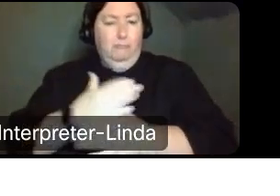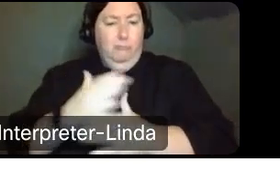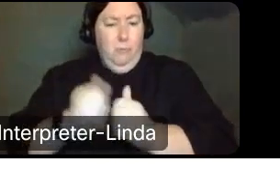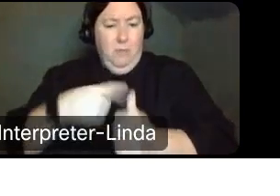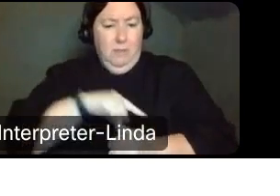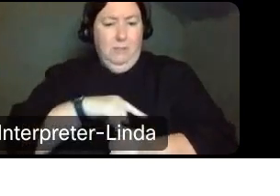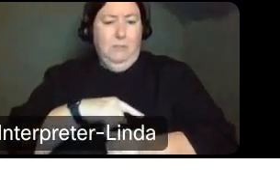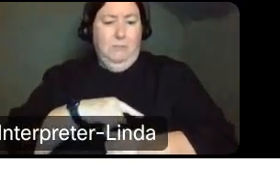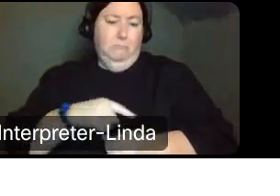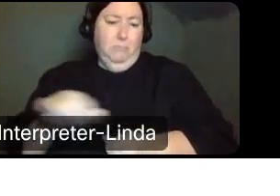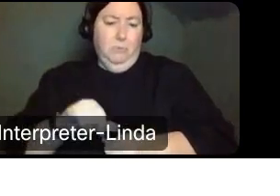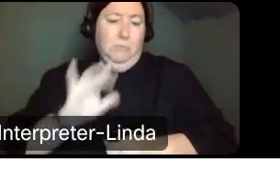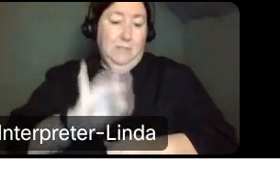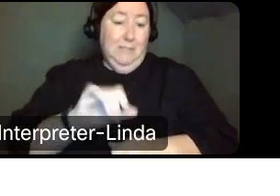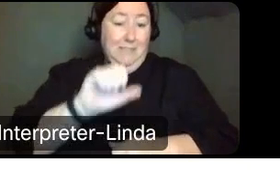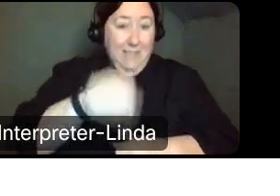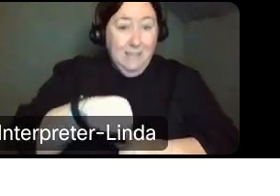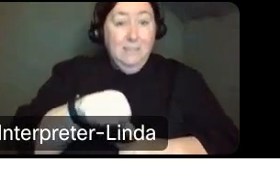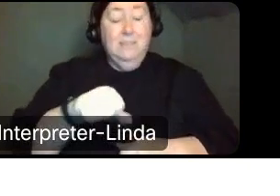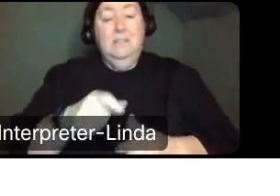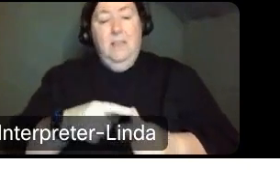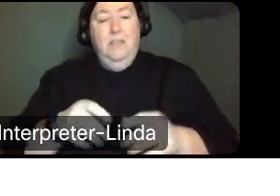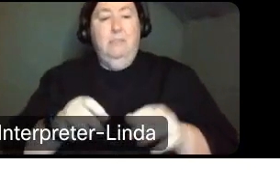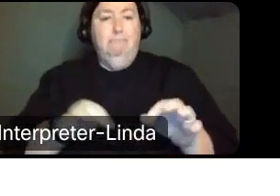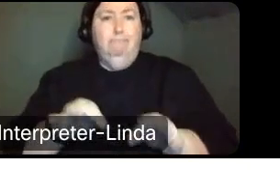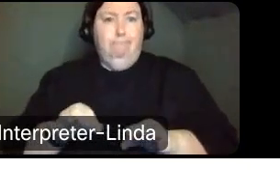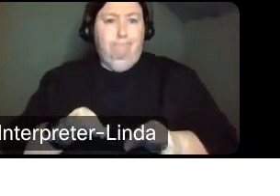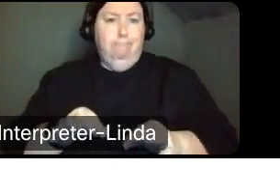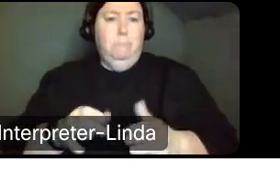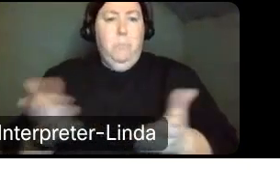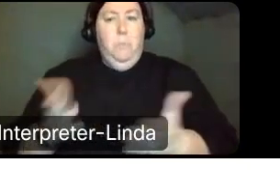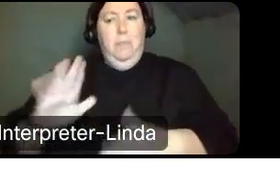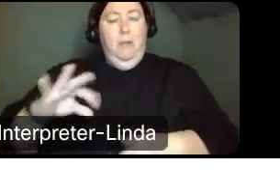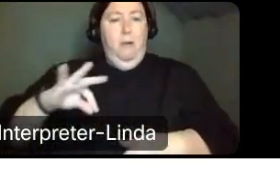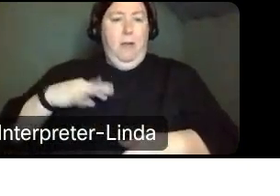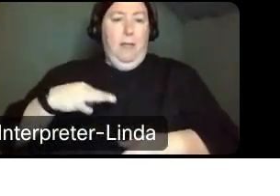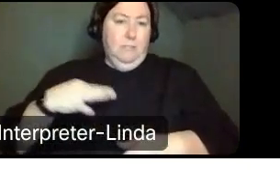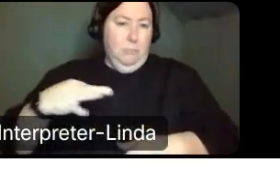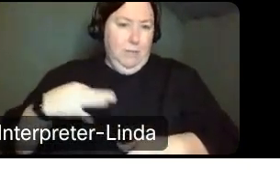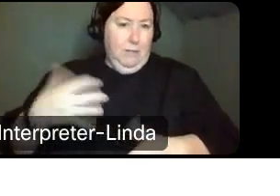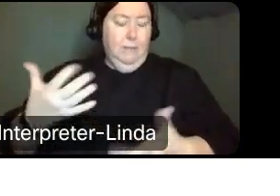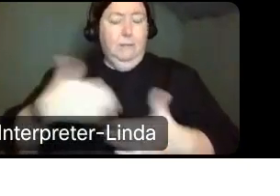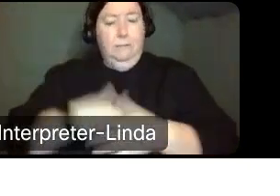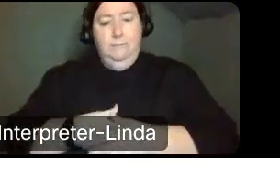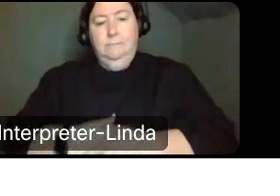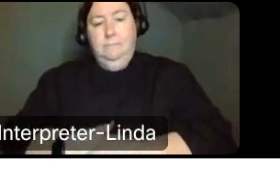a question for that. And click yes, and you can spell those out in the text box that's available to